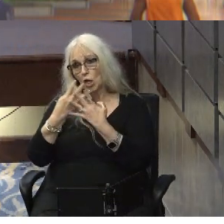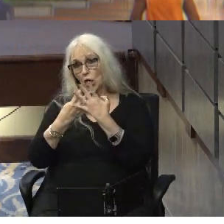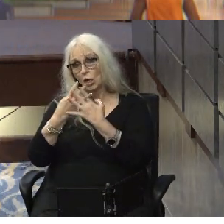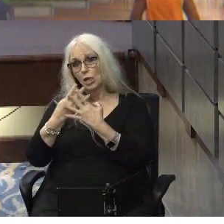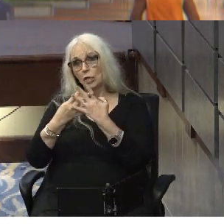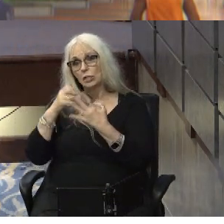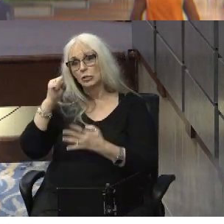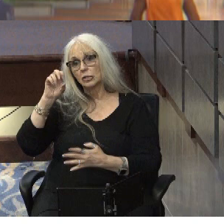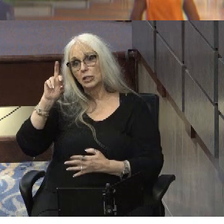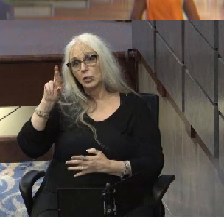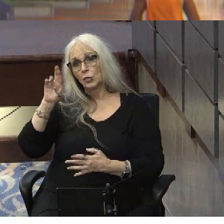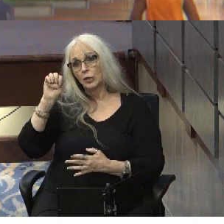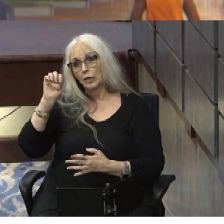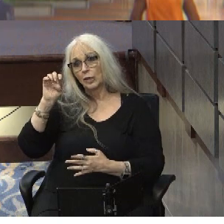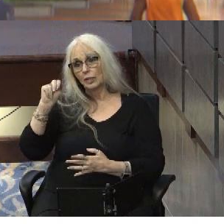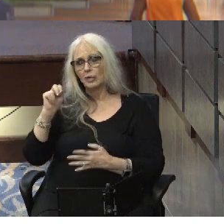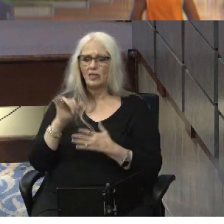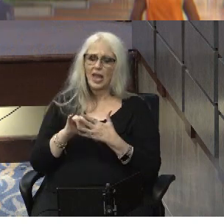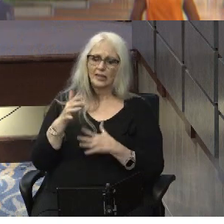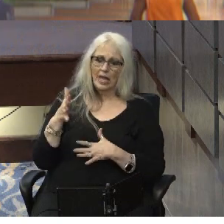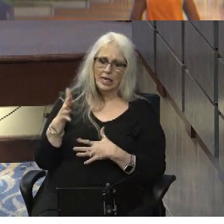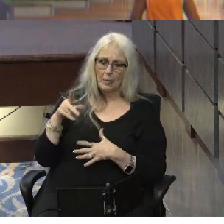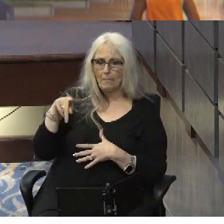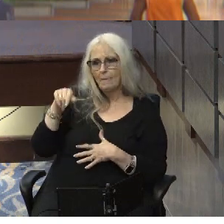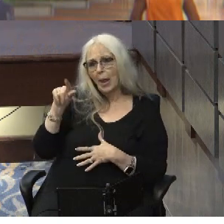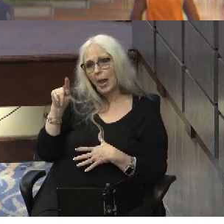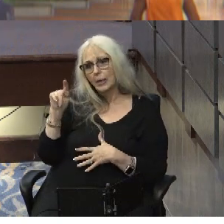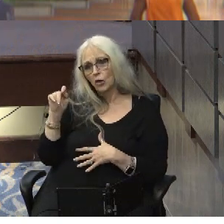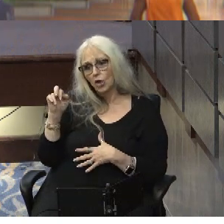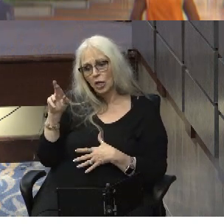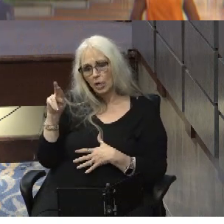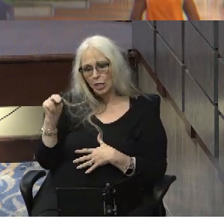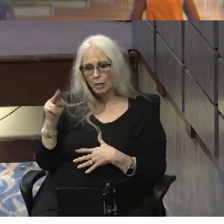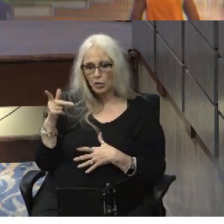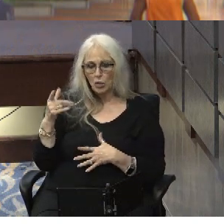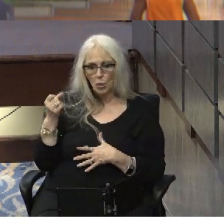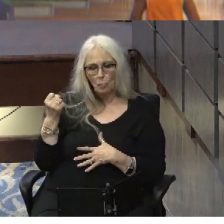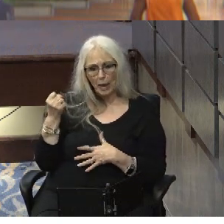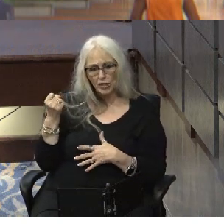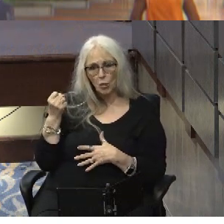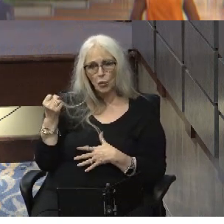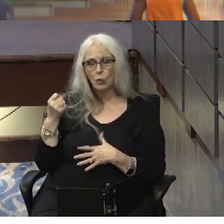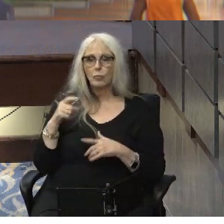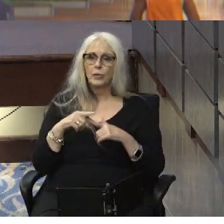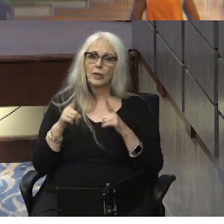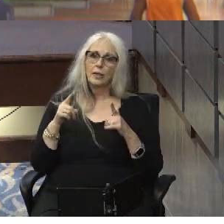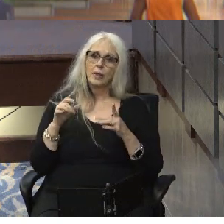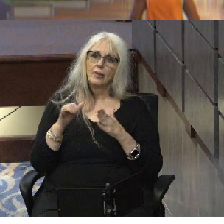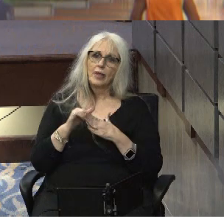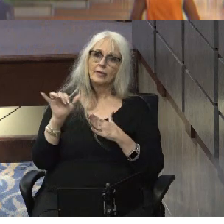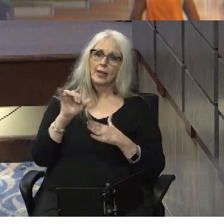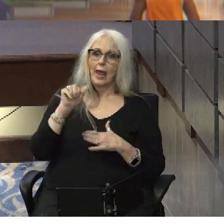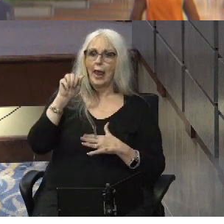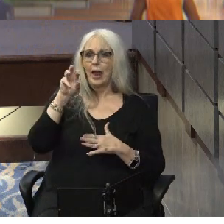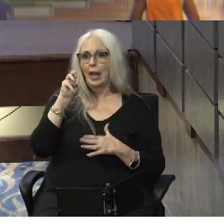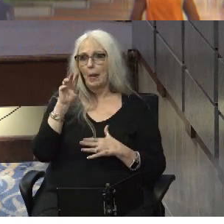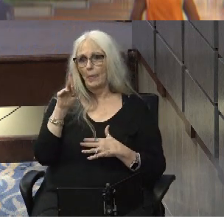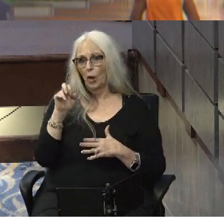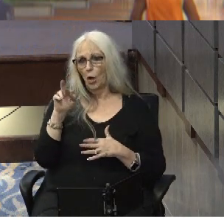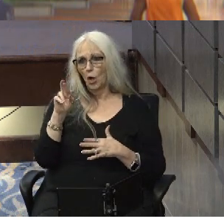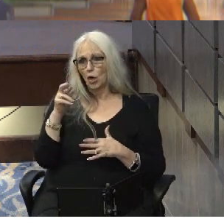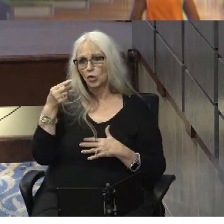like maybe just a tan pattern there. It can be a placeholder, but we put, that's like an amber grains,